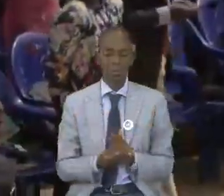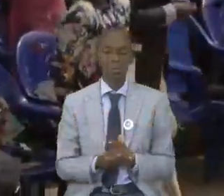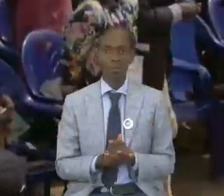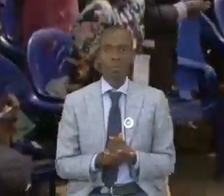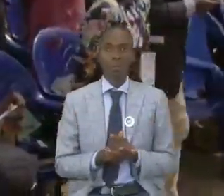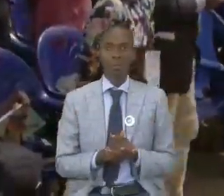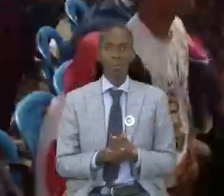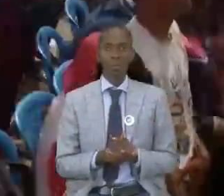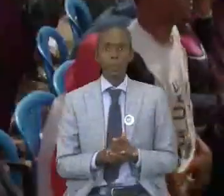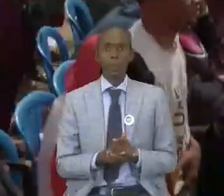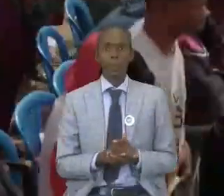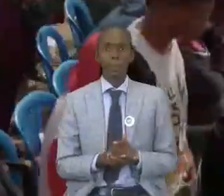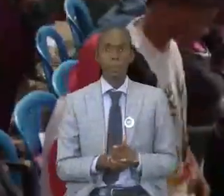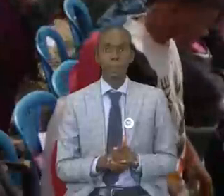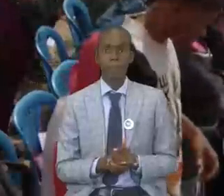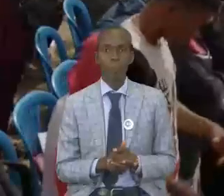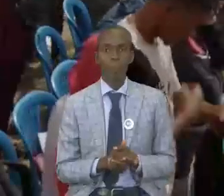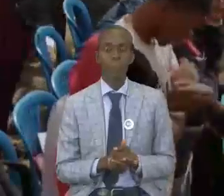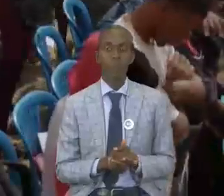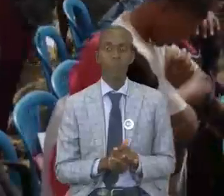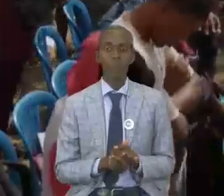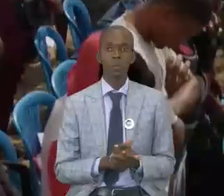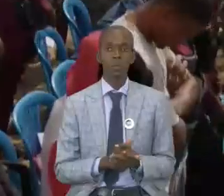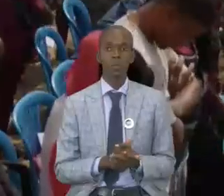come back to pray.